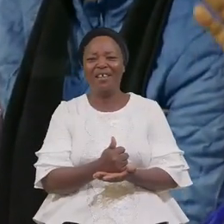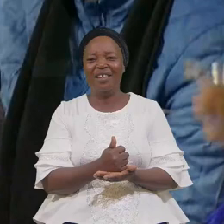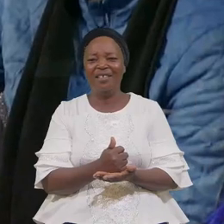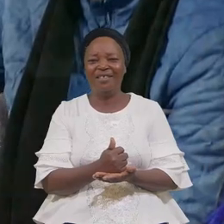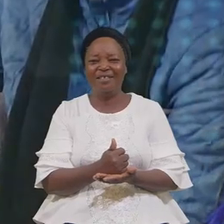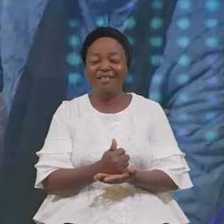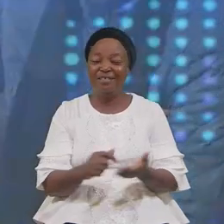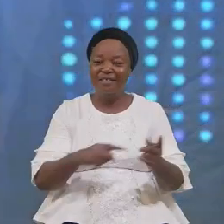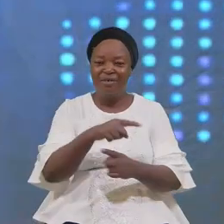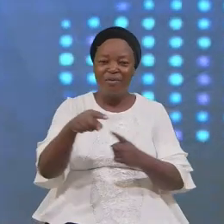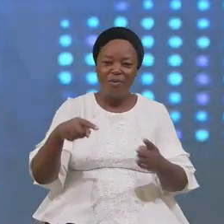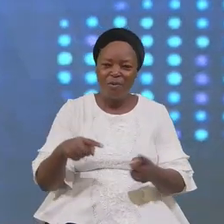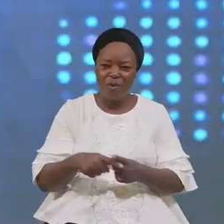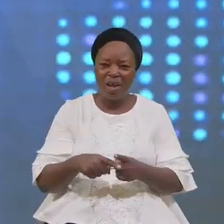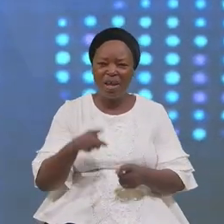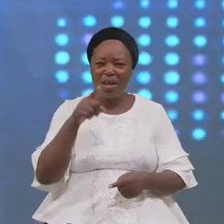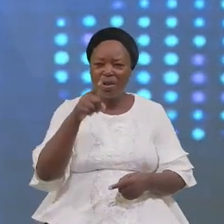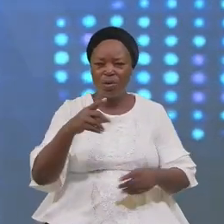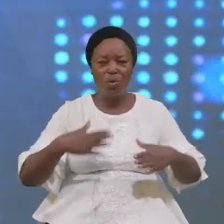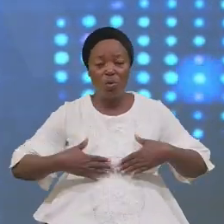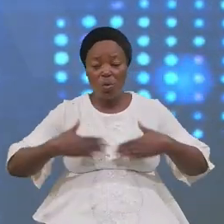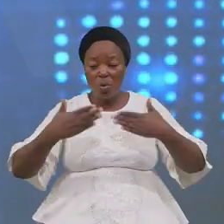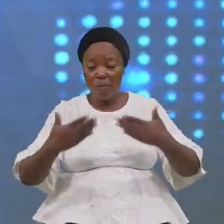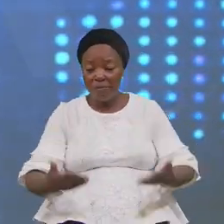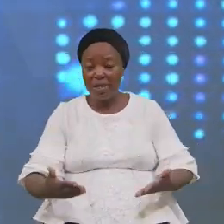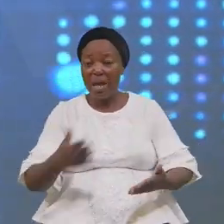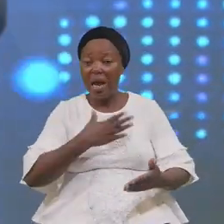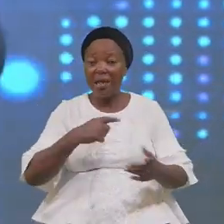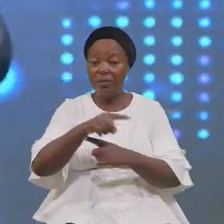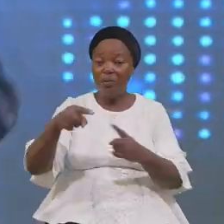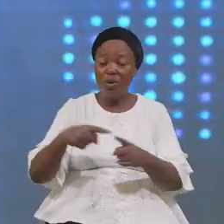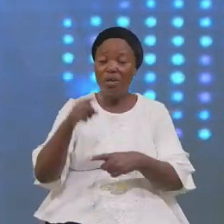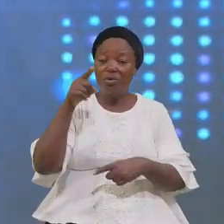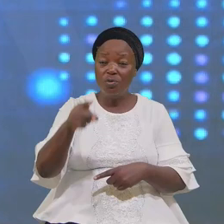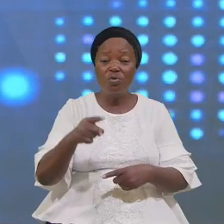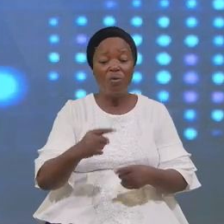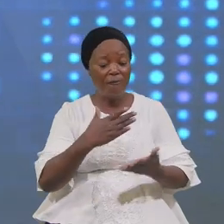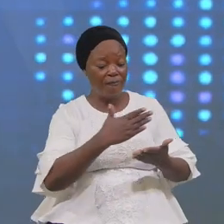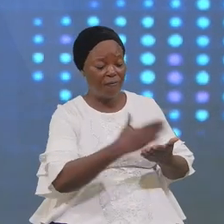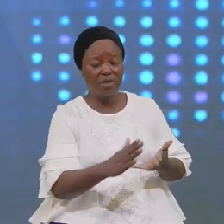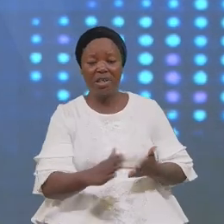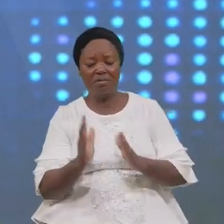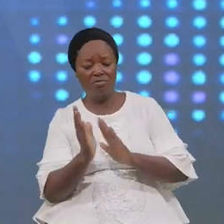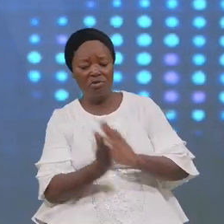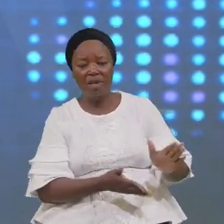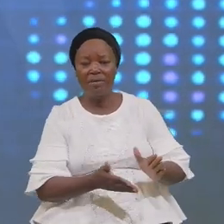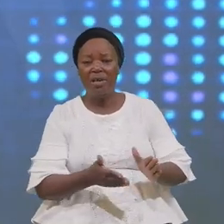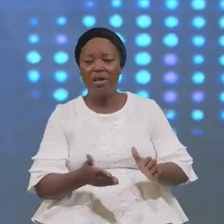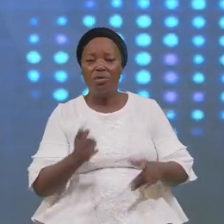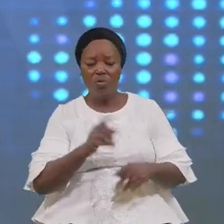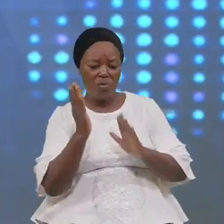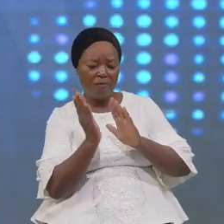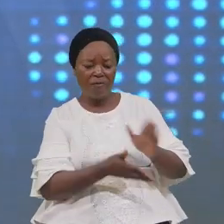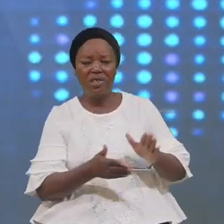When you confess and when you forsake. You forsake.